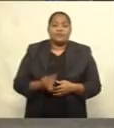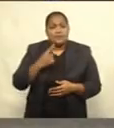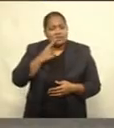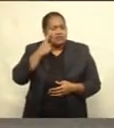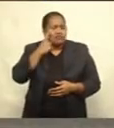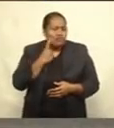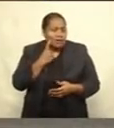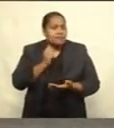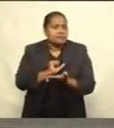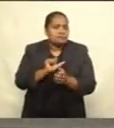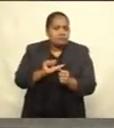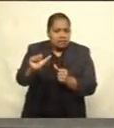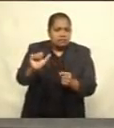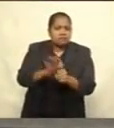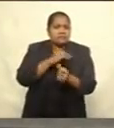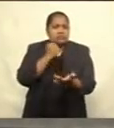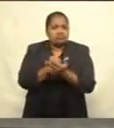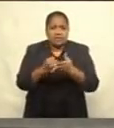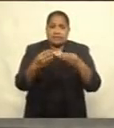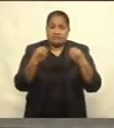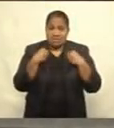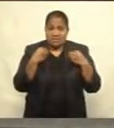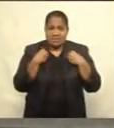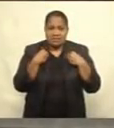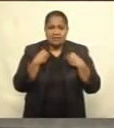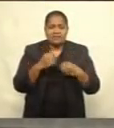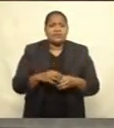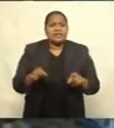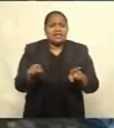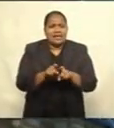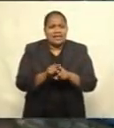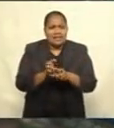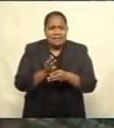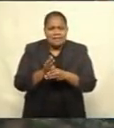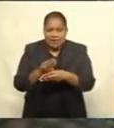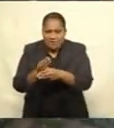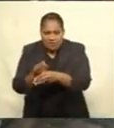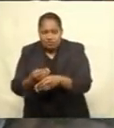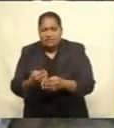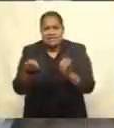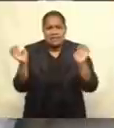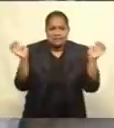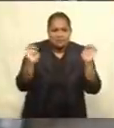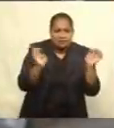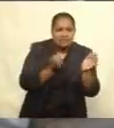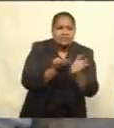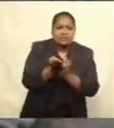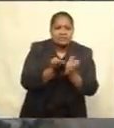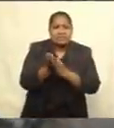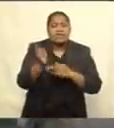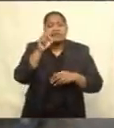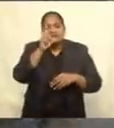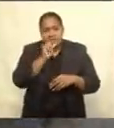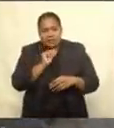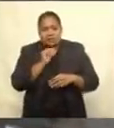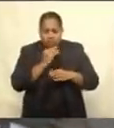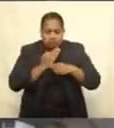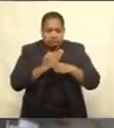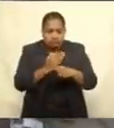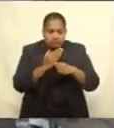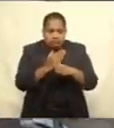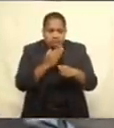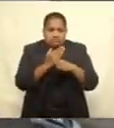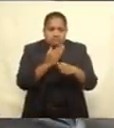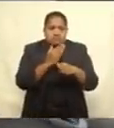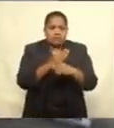best to ensure businesses such as selected manufacturing and emergency services are able to safely operate while